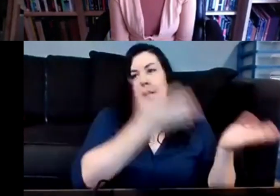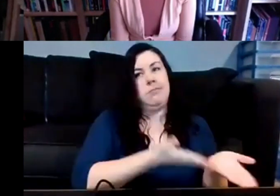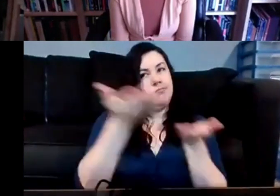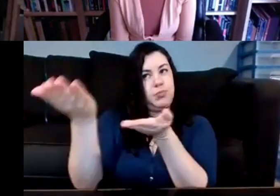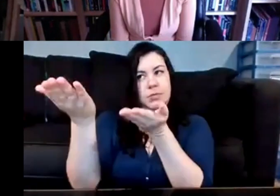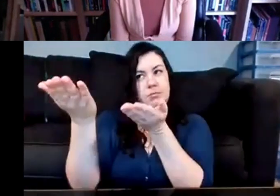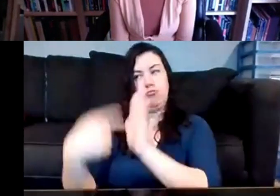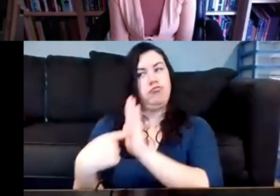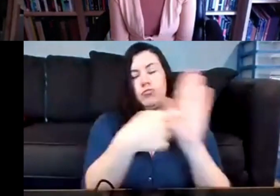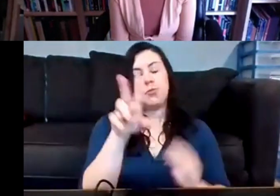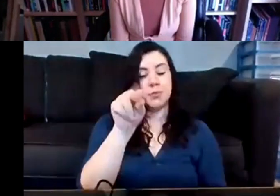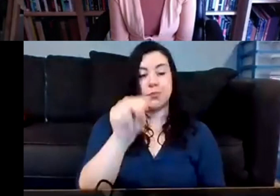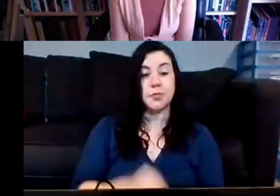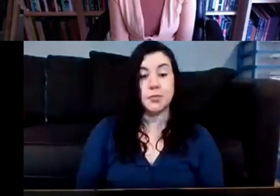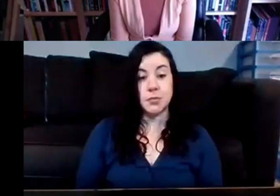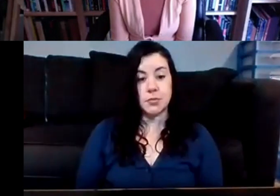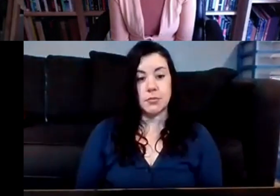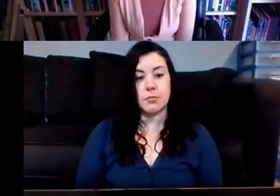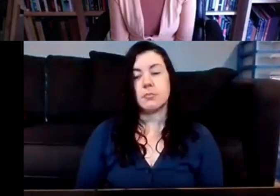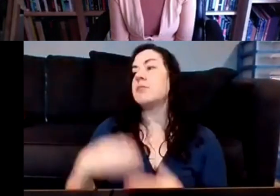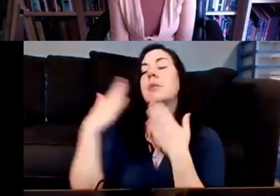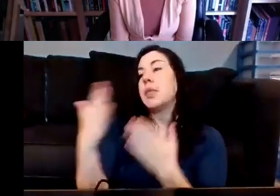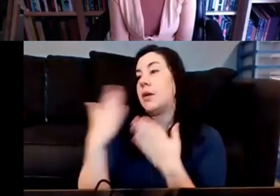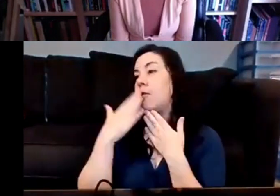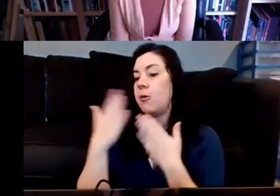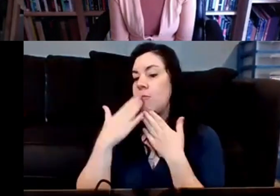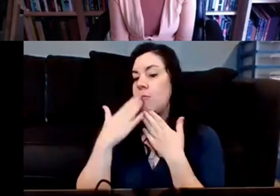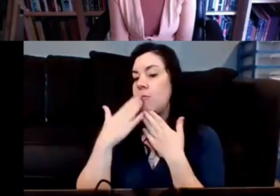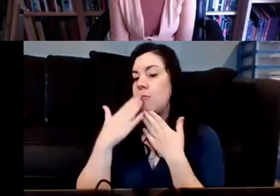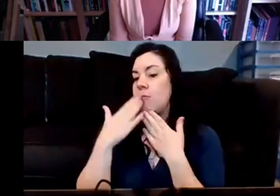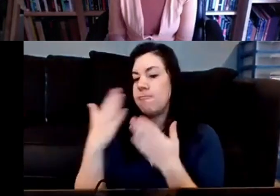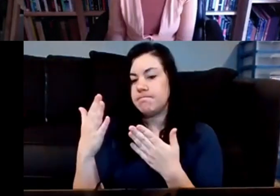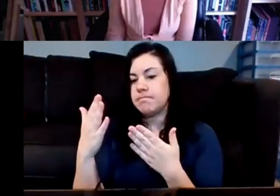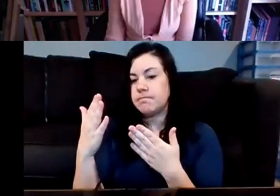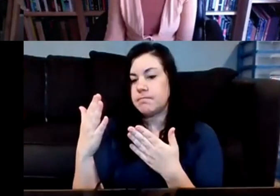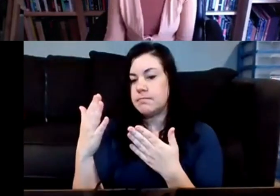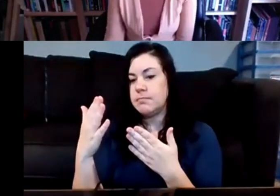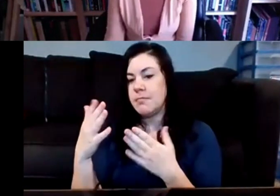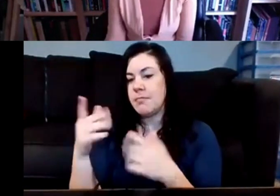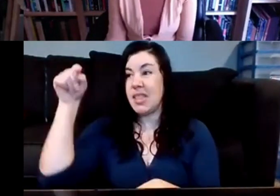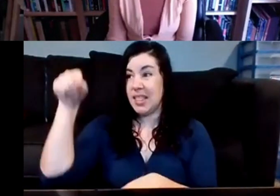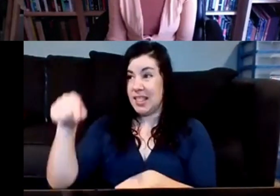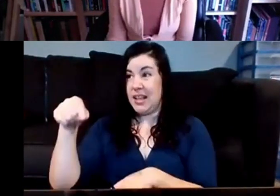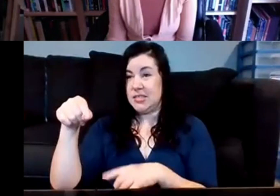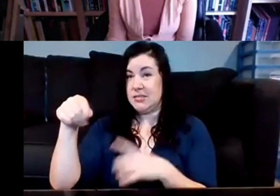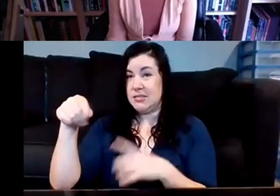up. Thank you. I often think that these institutions, the museum,